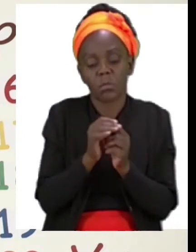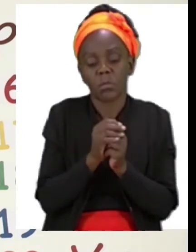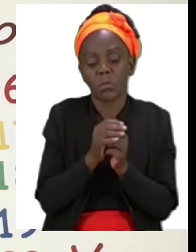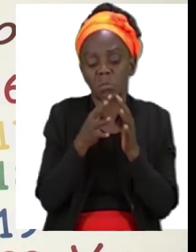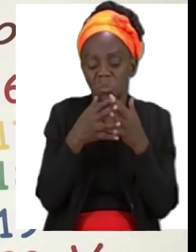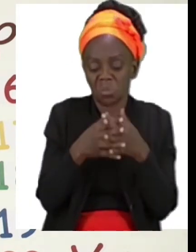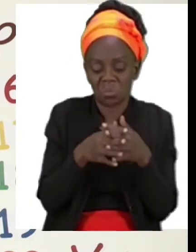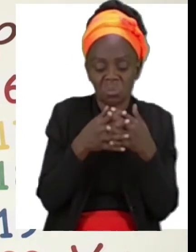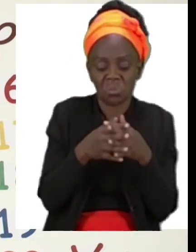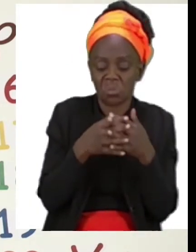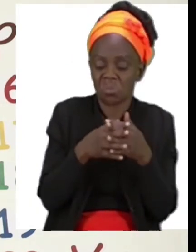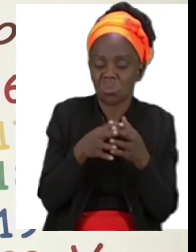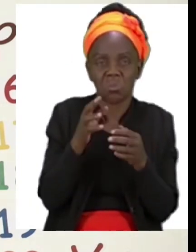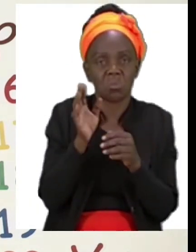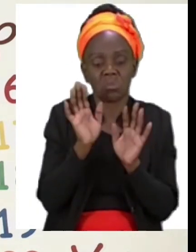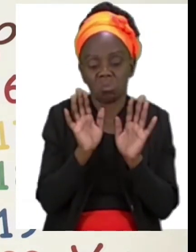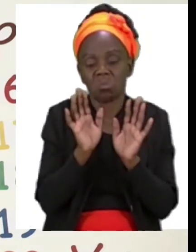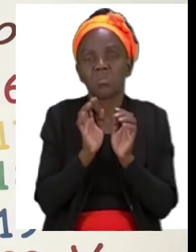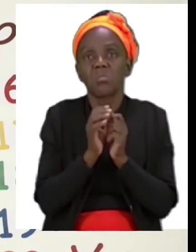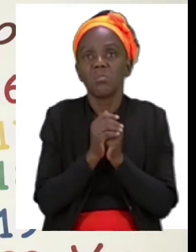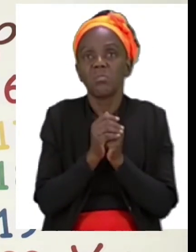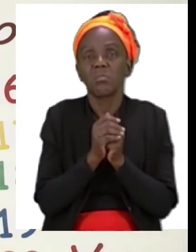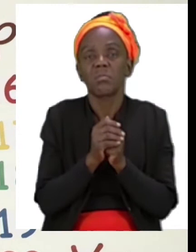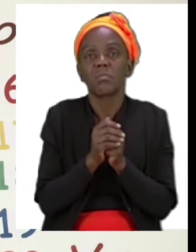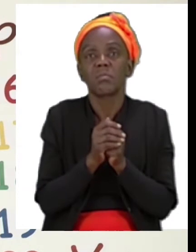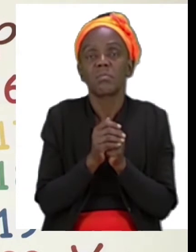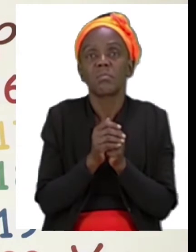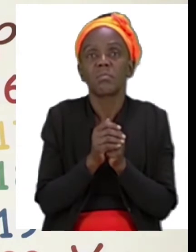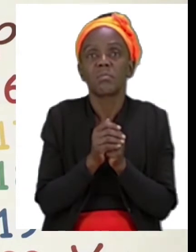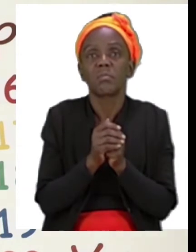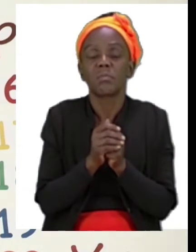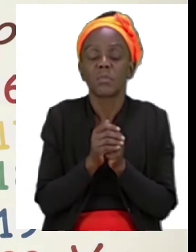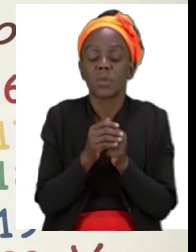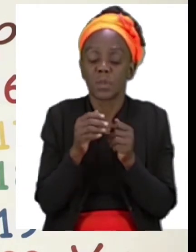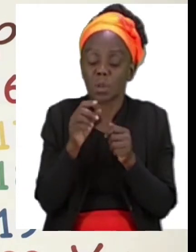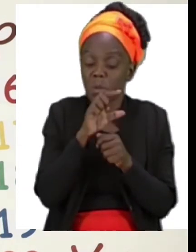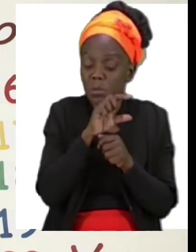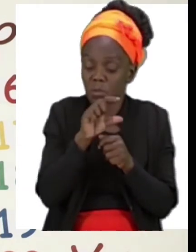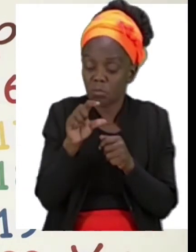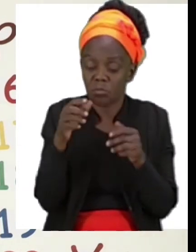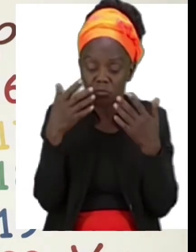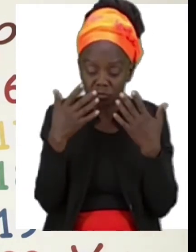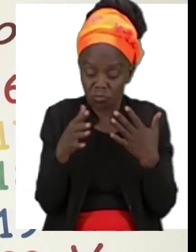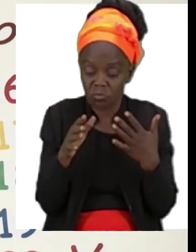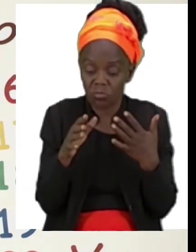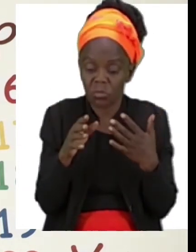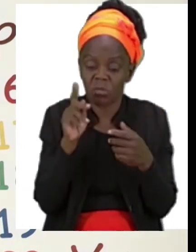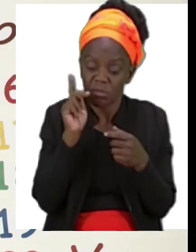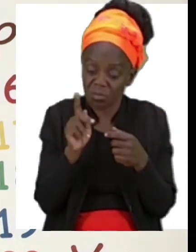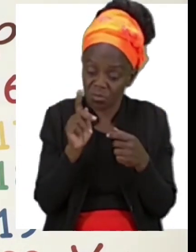So we have the same culture. And I am done with my sentence, so I am going to put